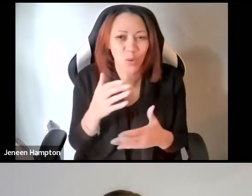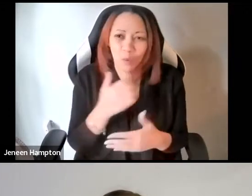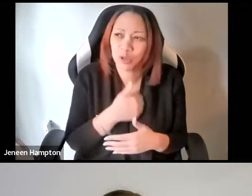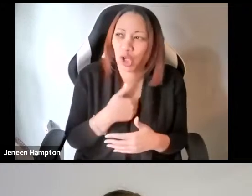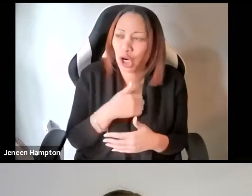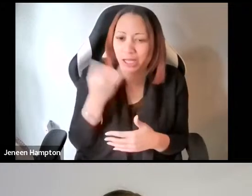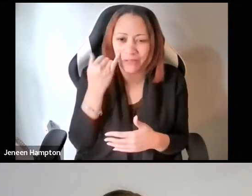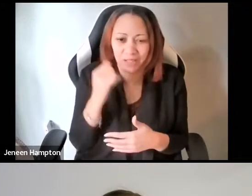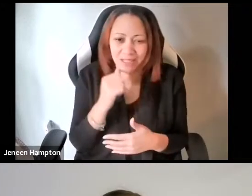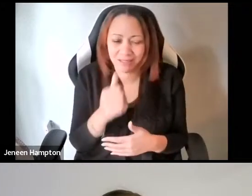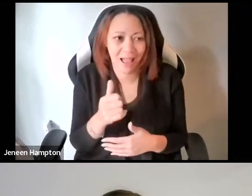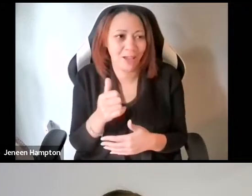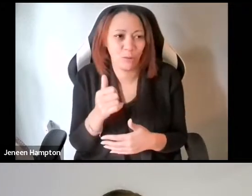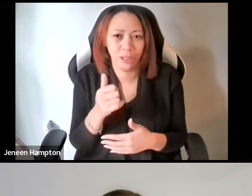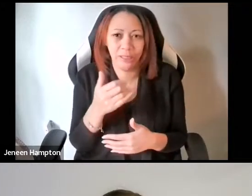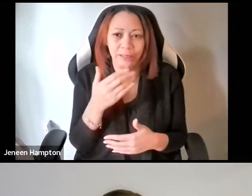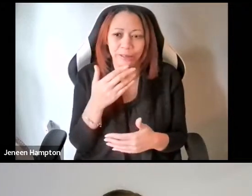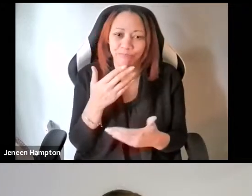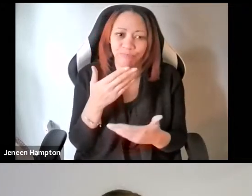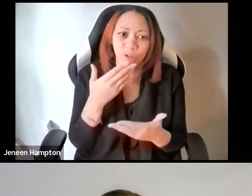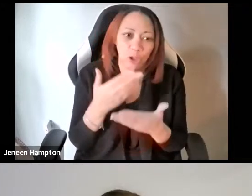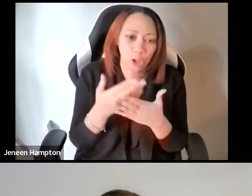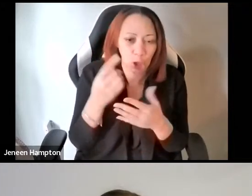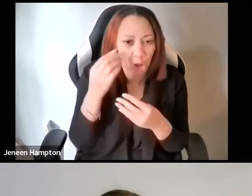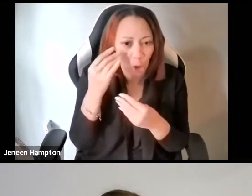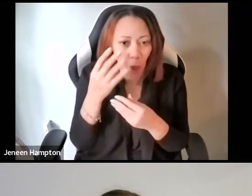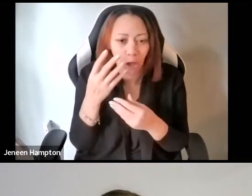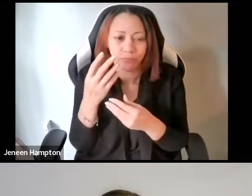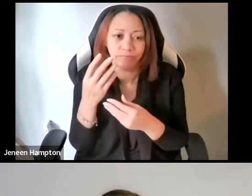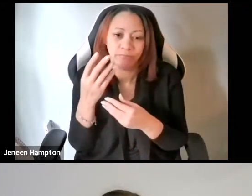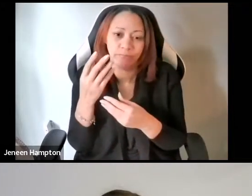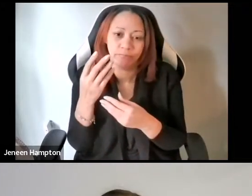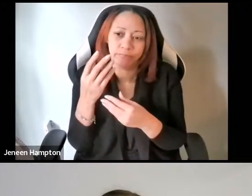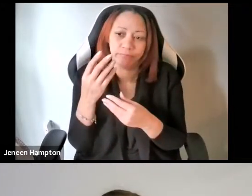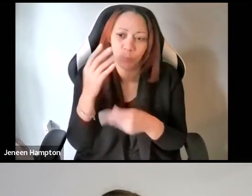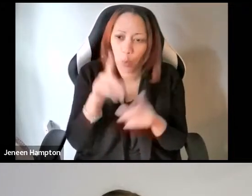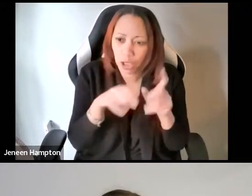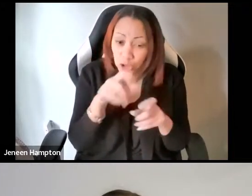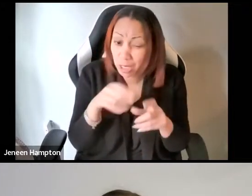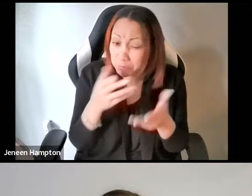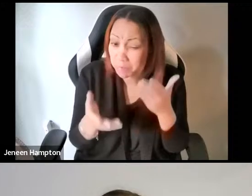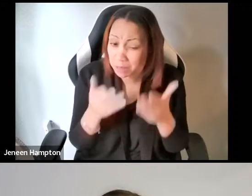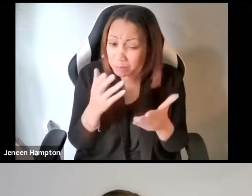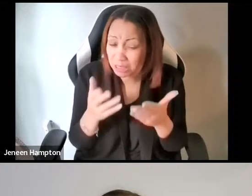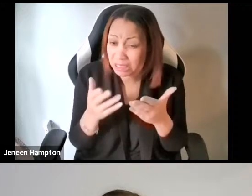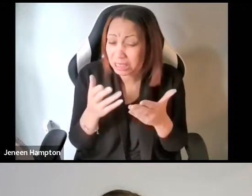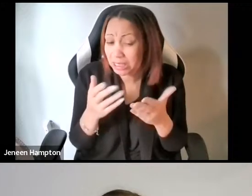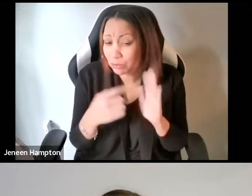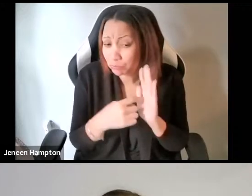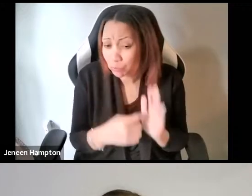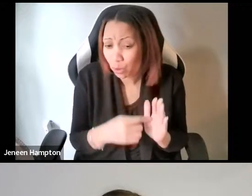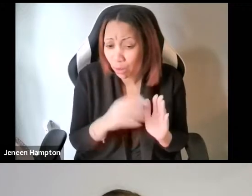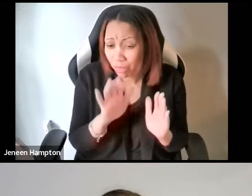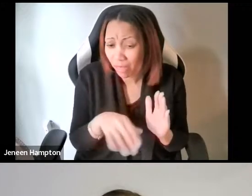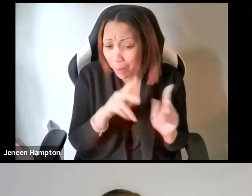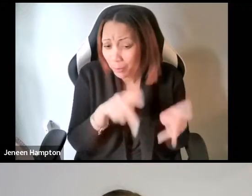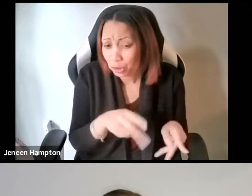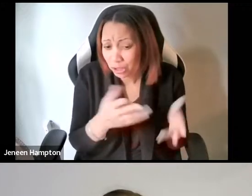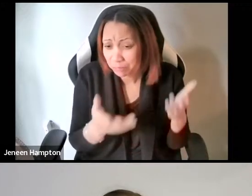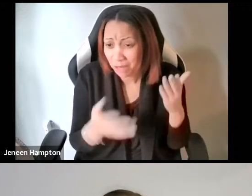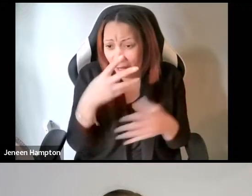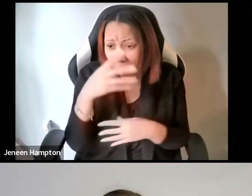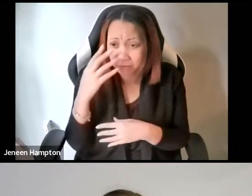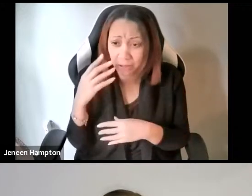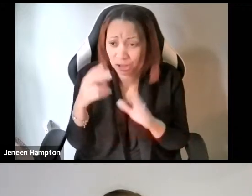a very well thought out question, but that might be an indicator that that person might have an immigration